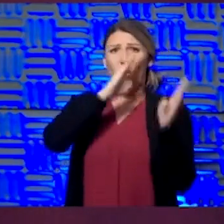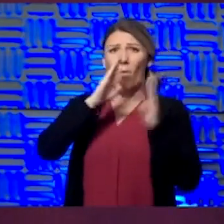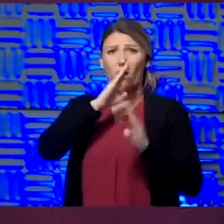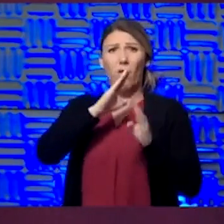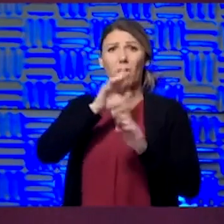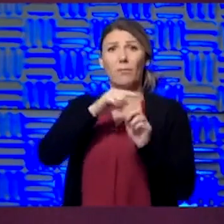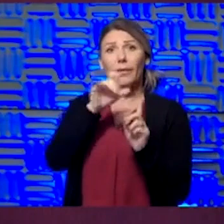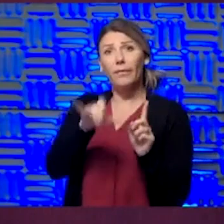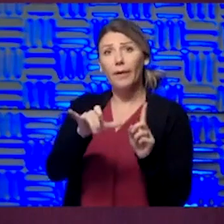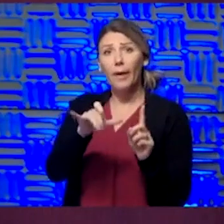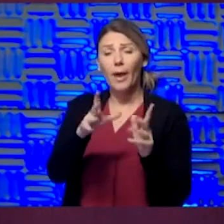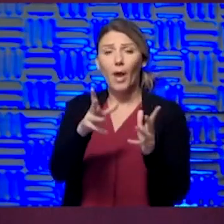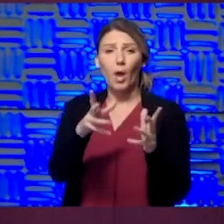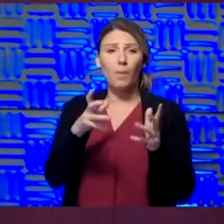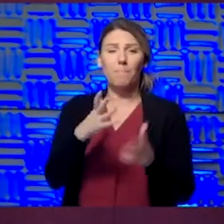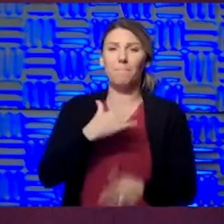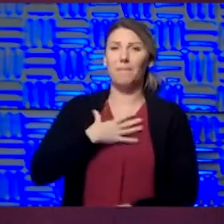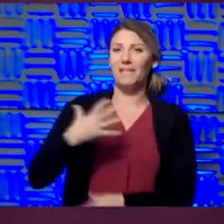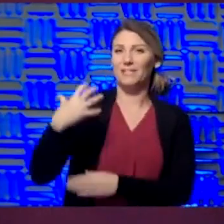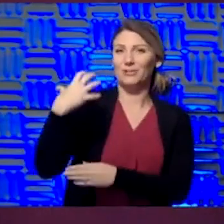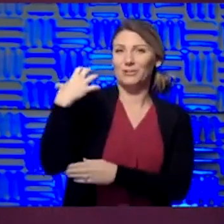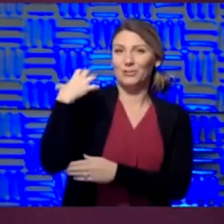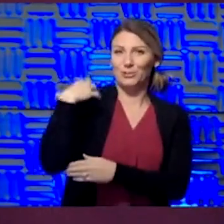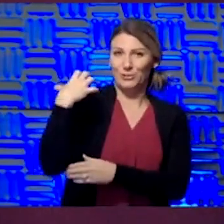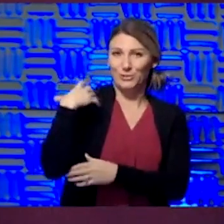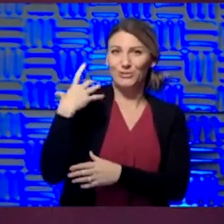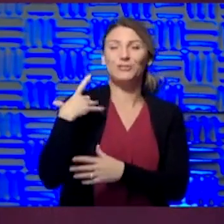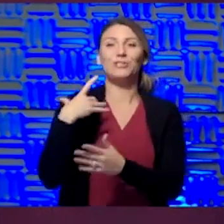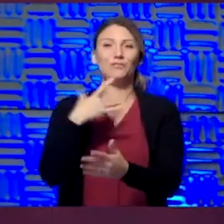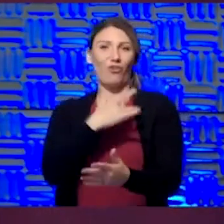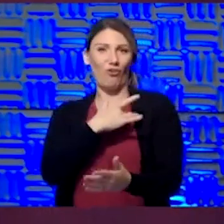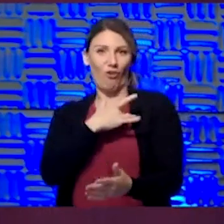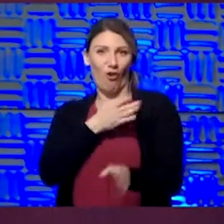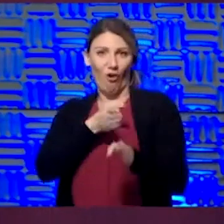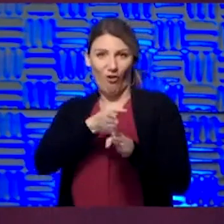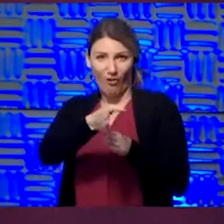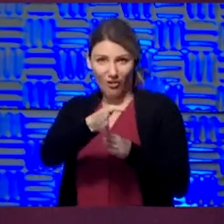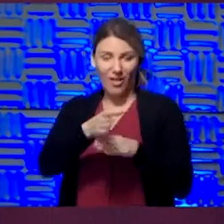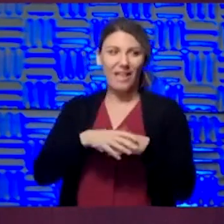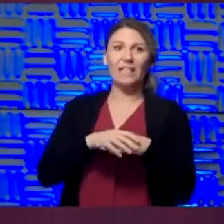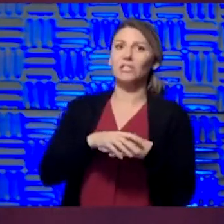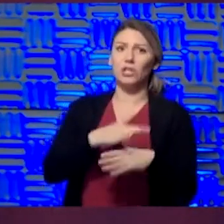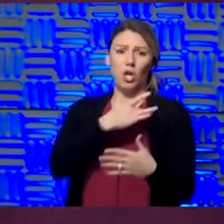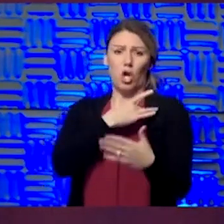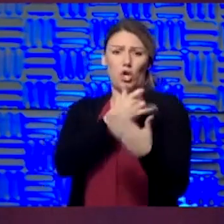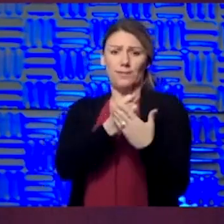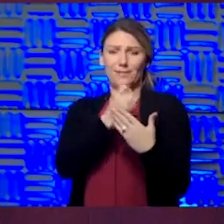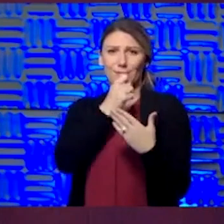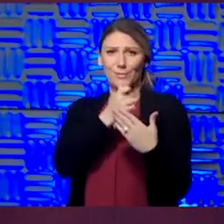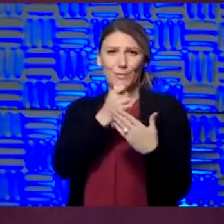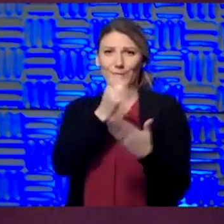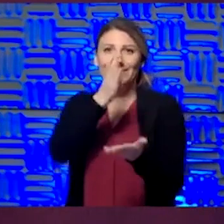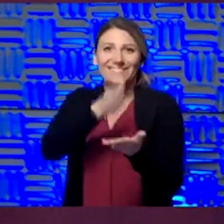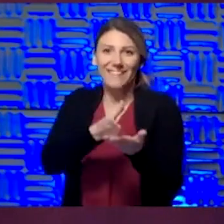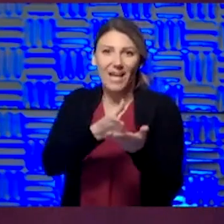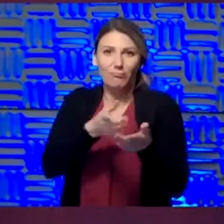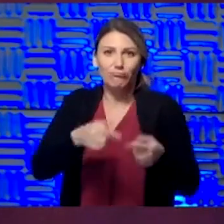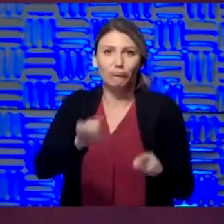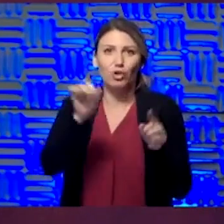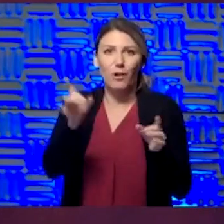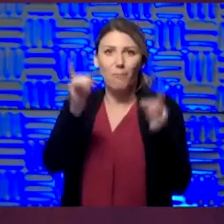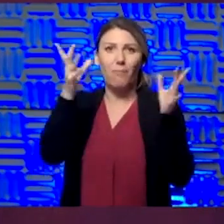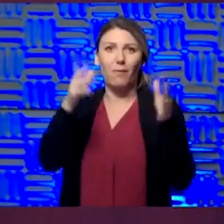one of my chief of cardiology, Wiley's comments yesterday that, you know, heart attacks don't stop during pandemics. And they